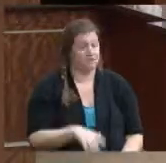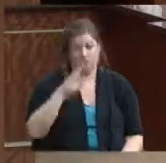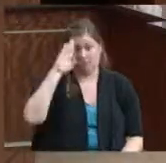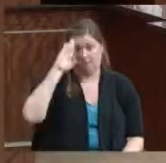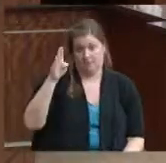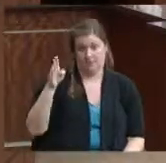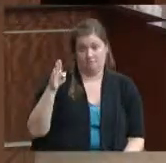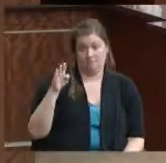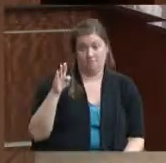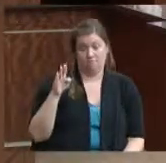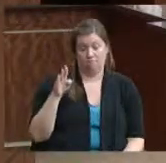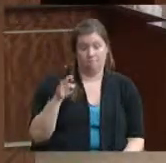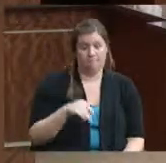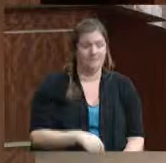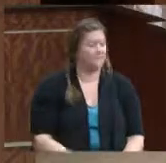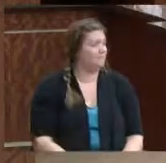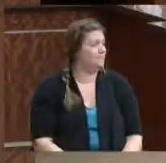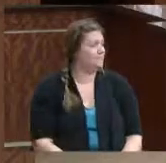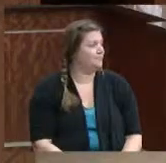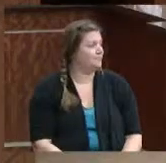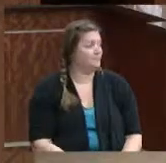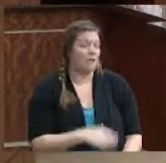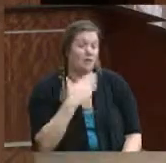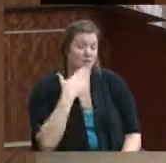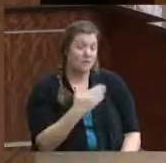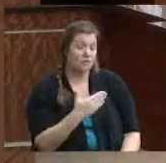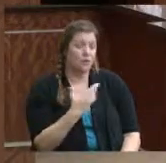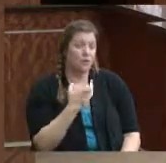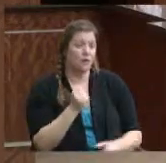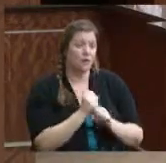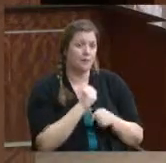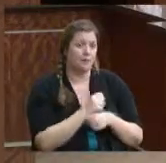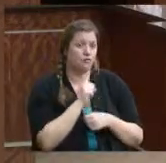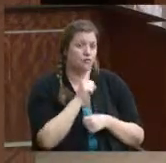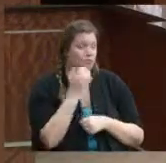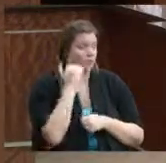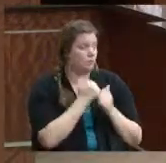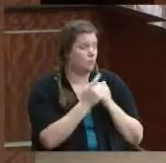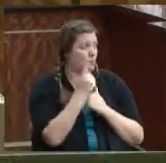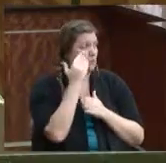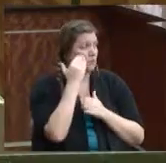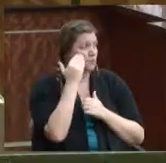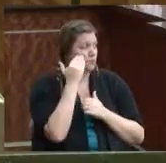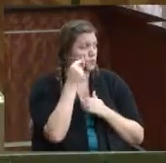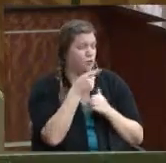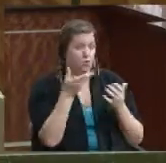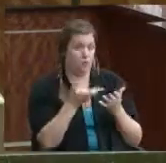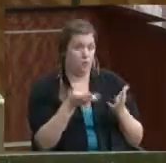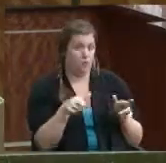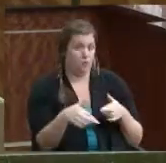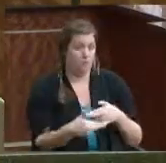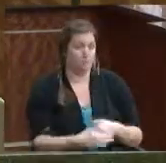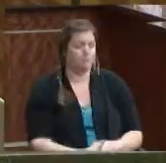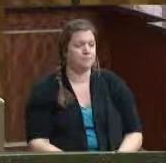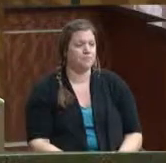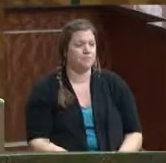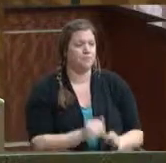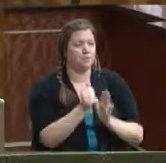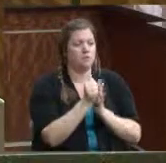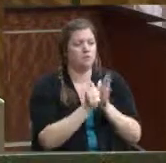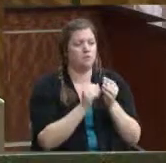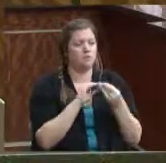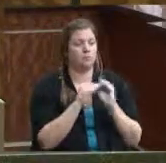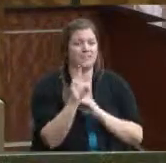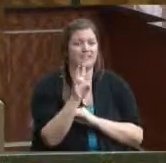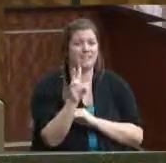That's few. Couldn't get too much fewer than that. Thank you. But I just wanted to make sure everyone knew that you were in the room. Agenda item